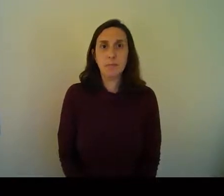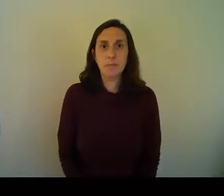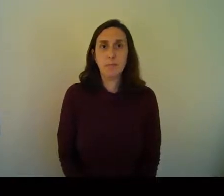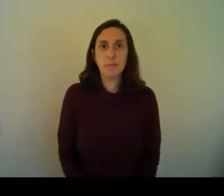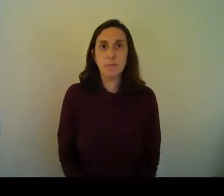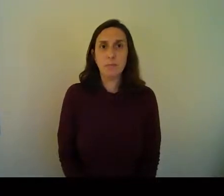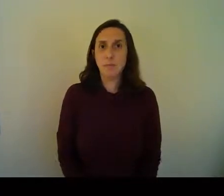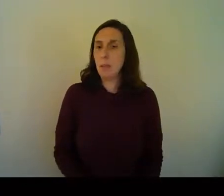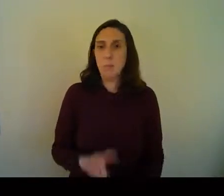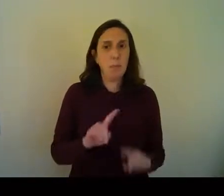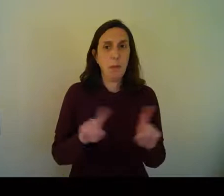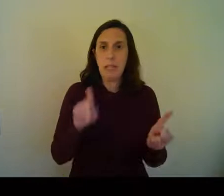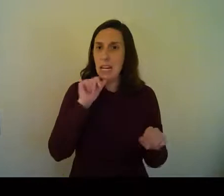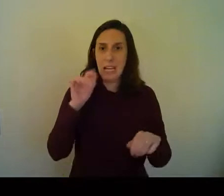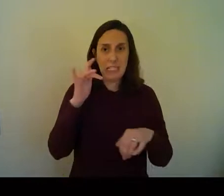but doesn't touch.